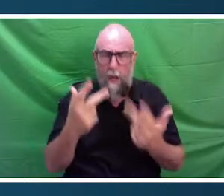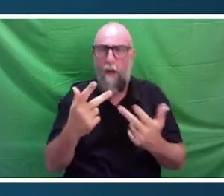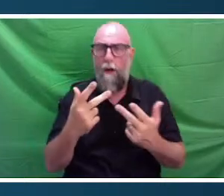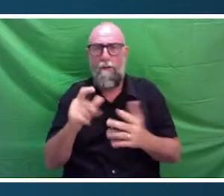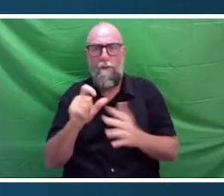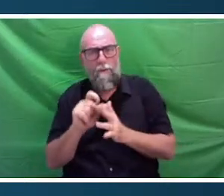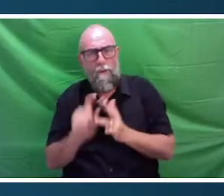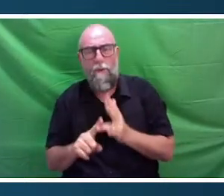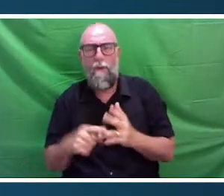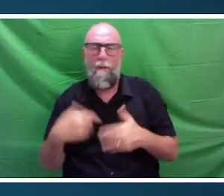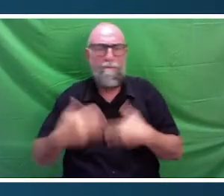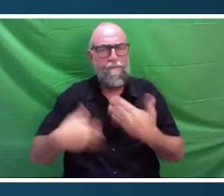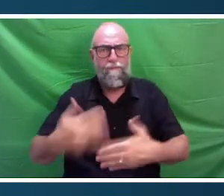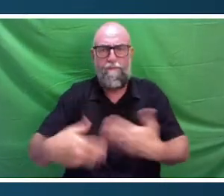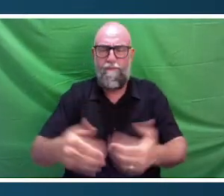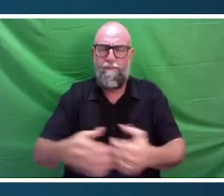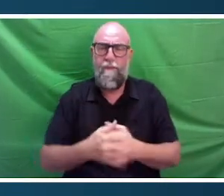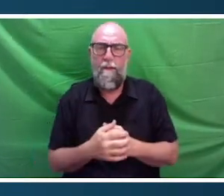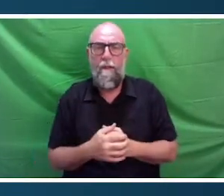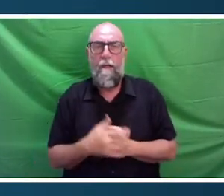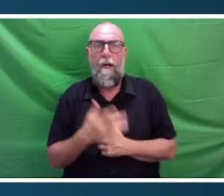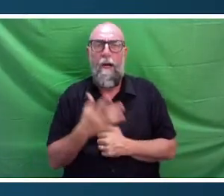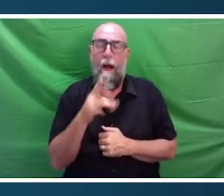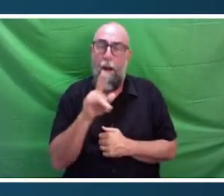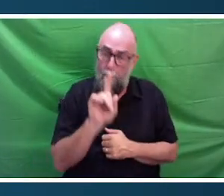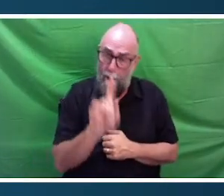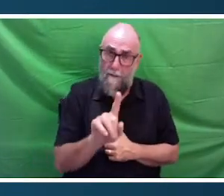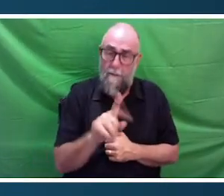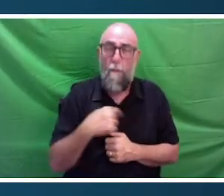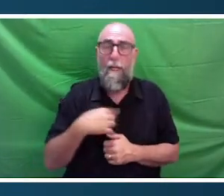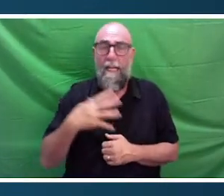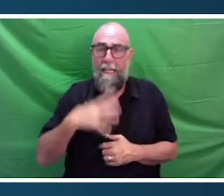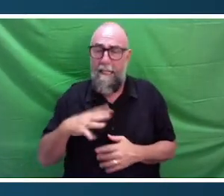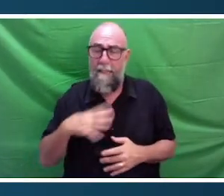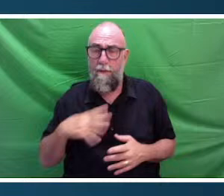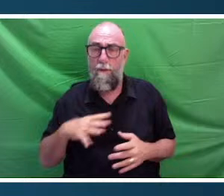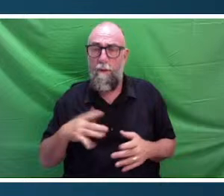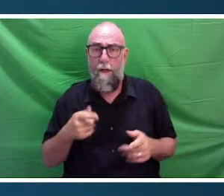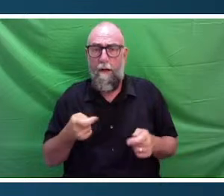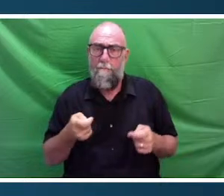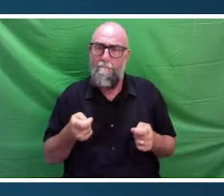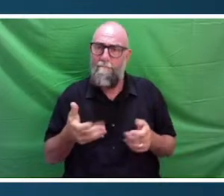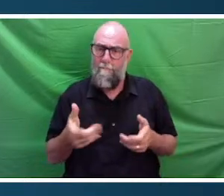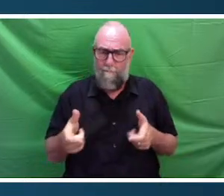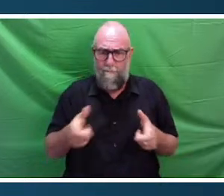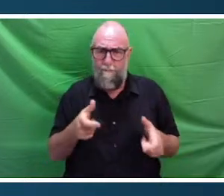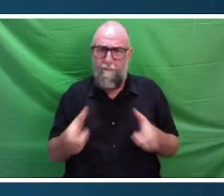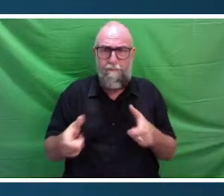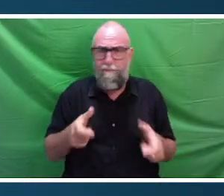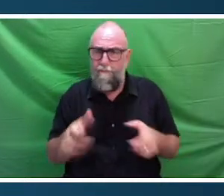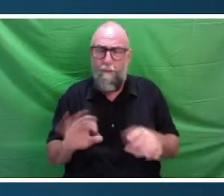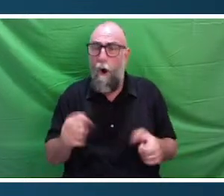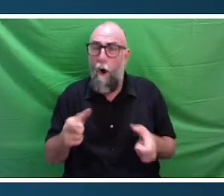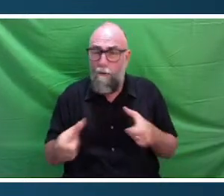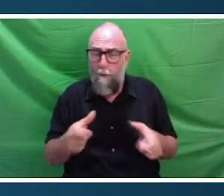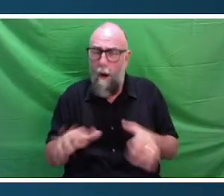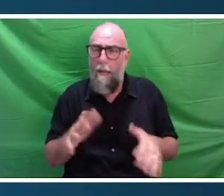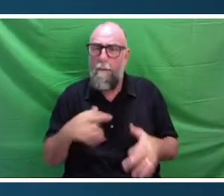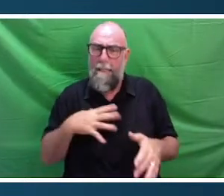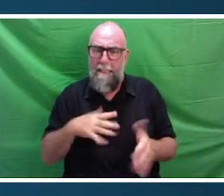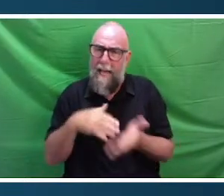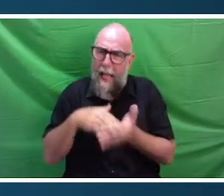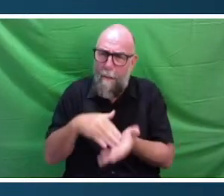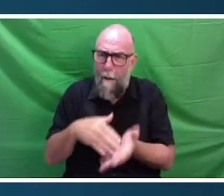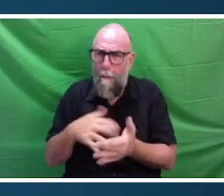path ahead is to facilitate, not to dictate, and to nurture local resilience and